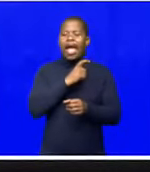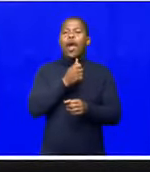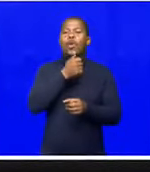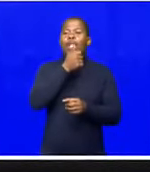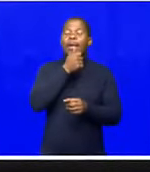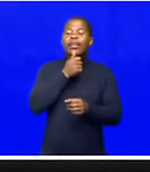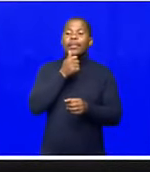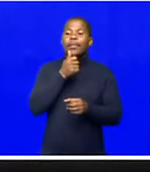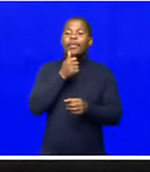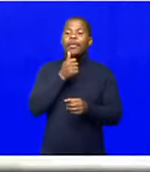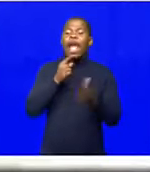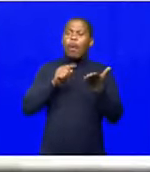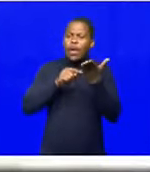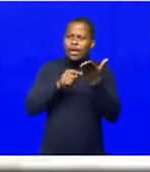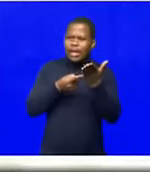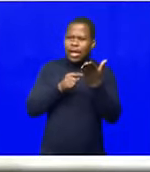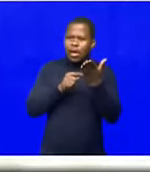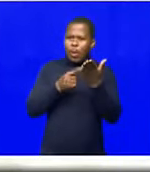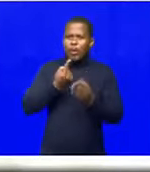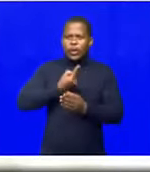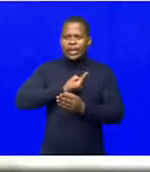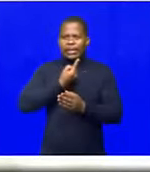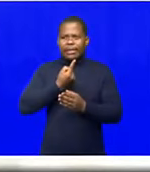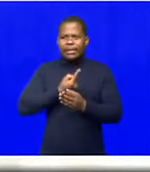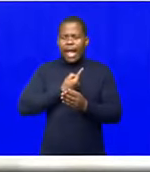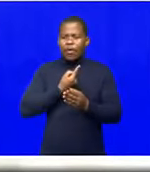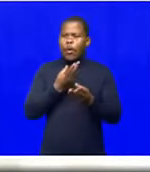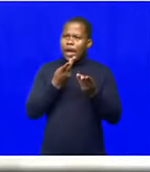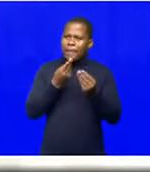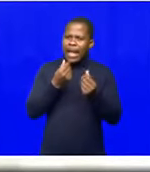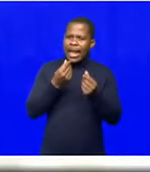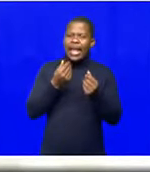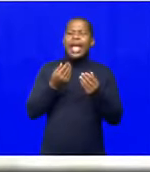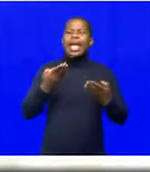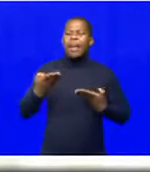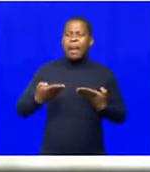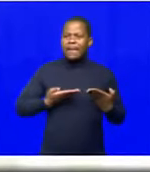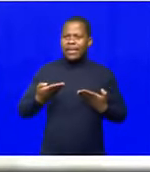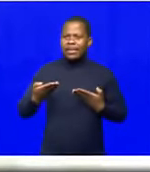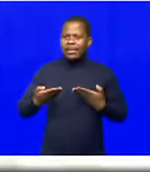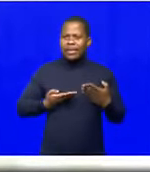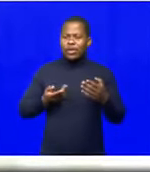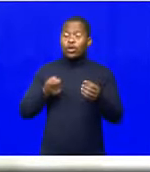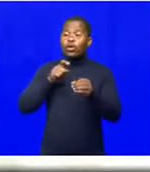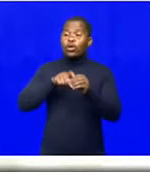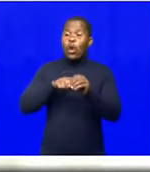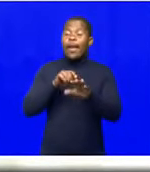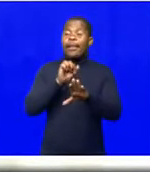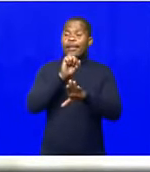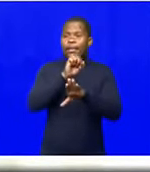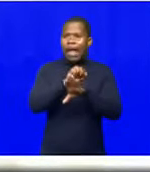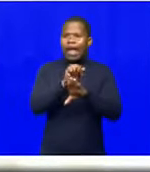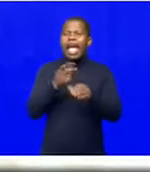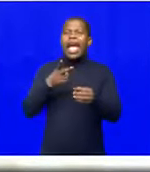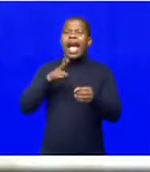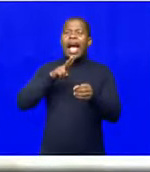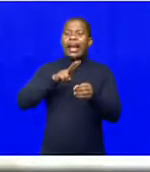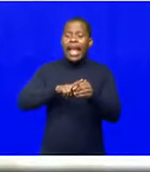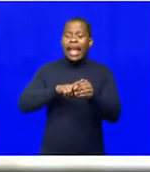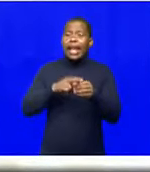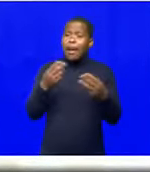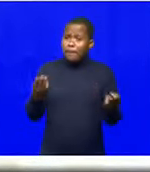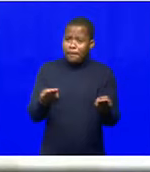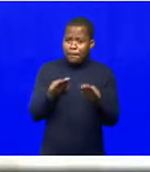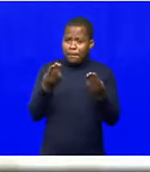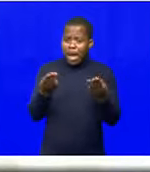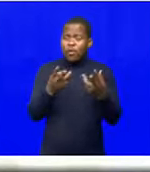to transact either for their personal consumption or for business. This has further presented criminals the opportunity to